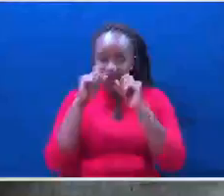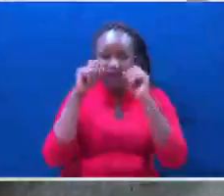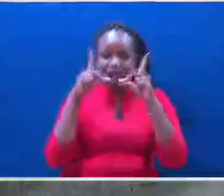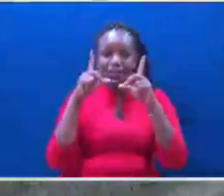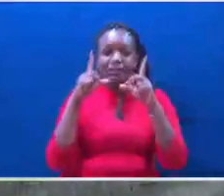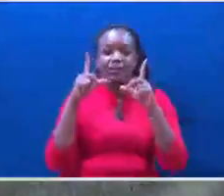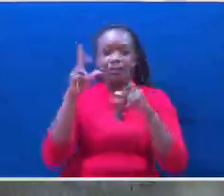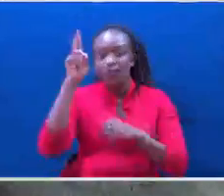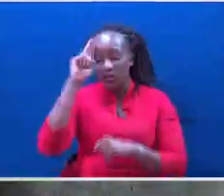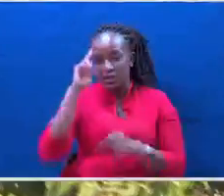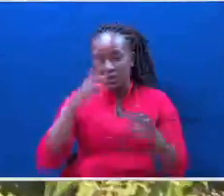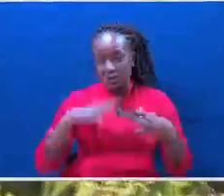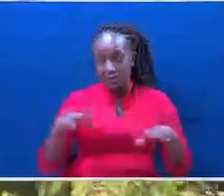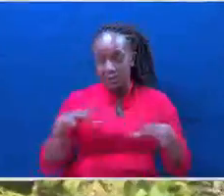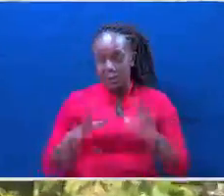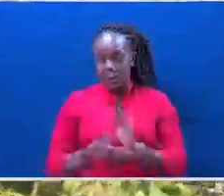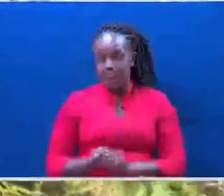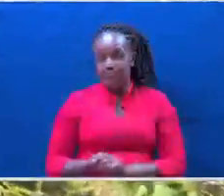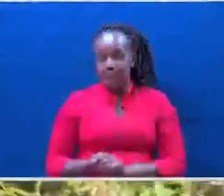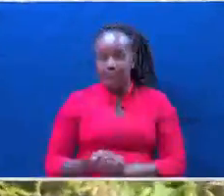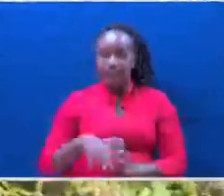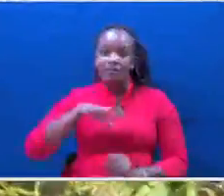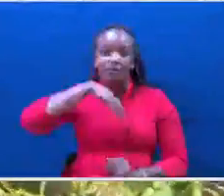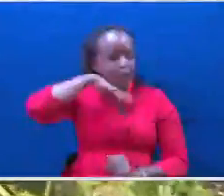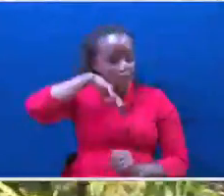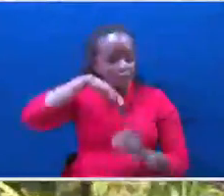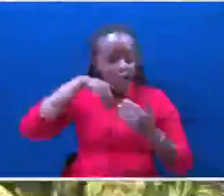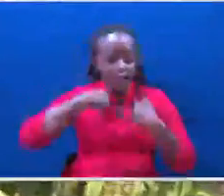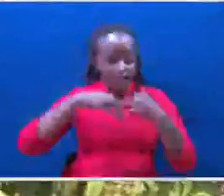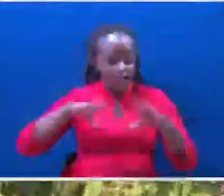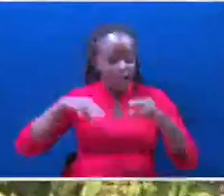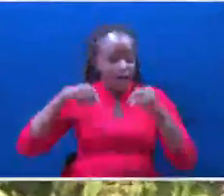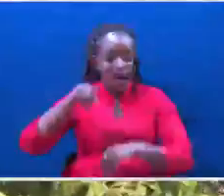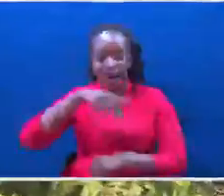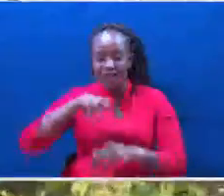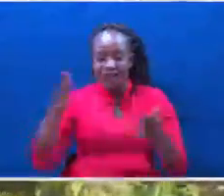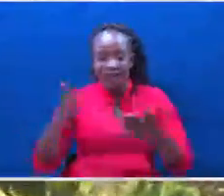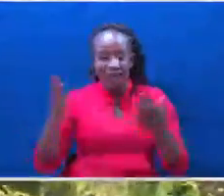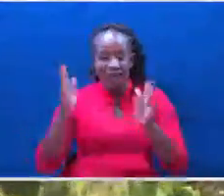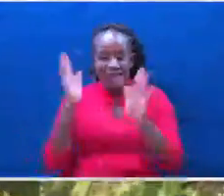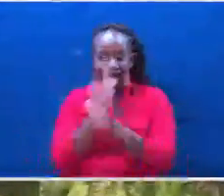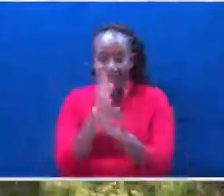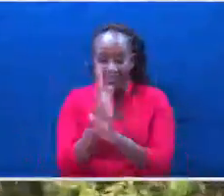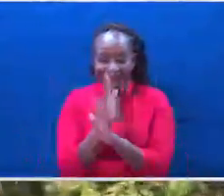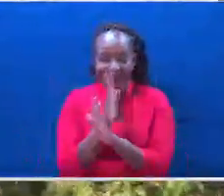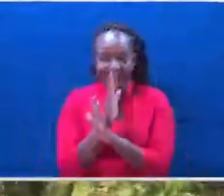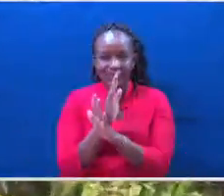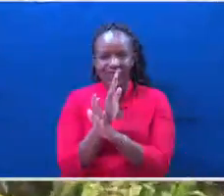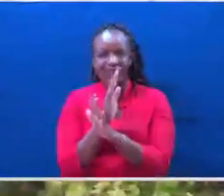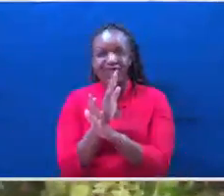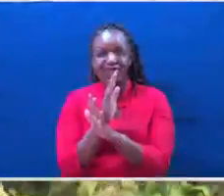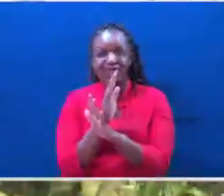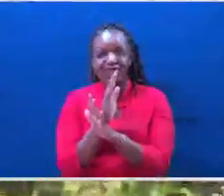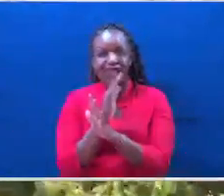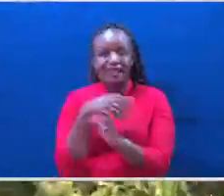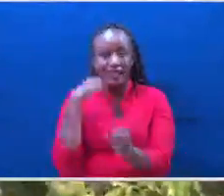Yeah. The dog has just found us here. Where I was in my ego, I was so surprised, but well, the rangers here